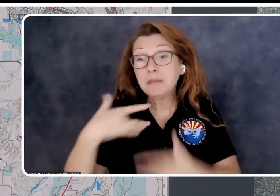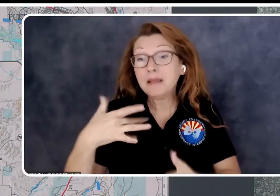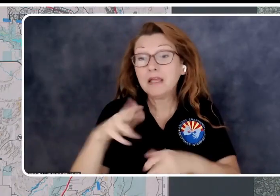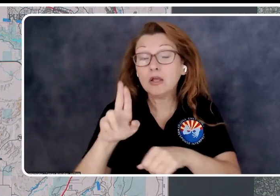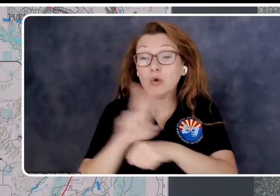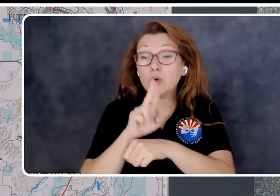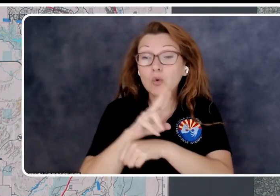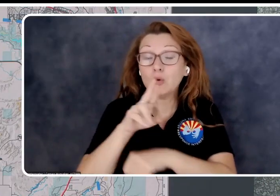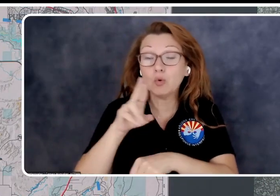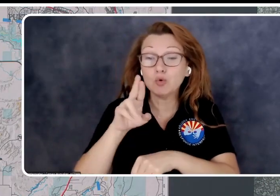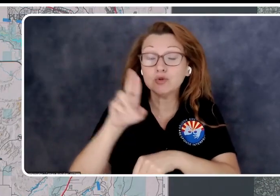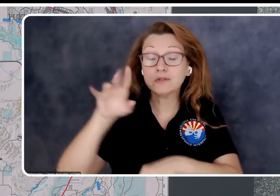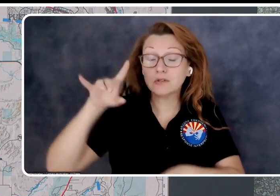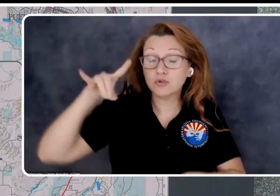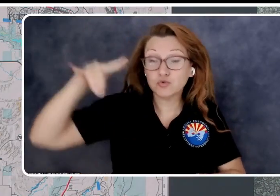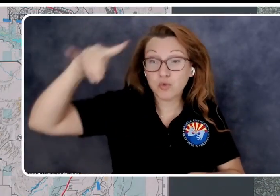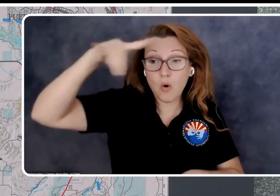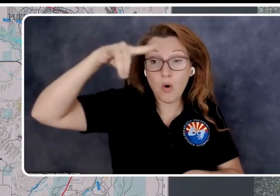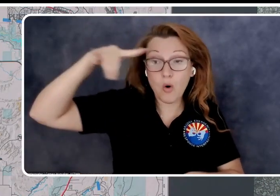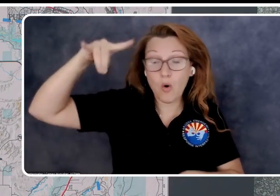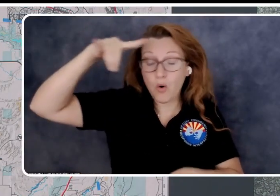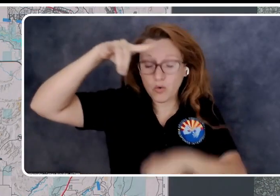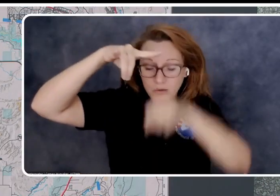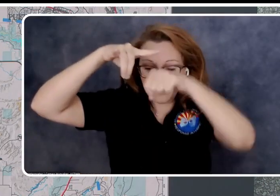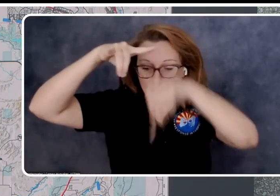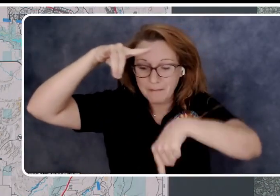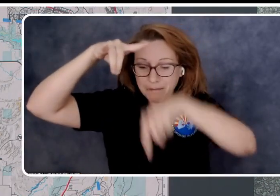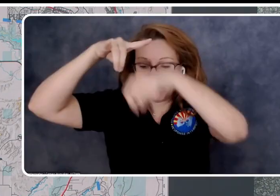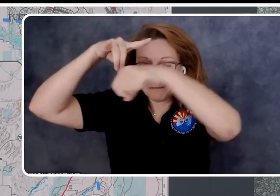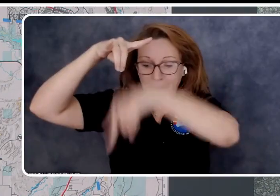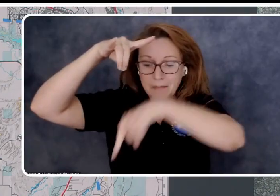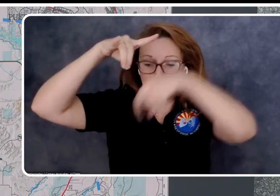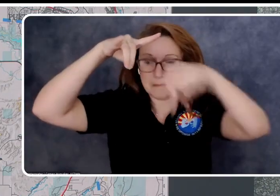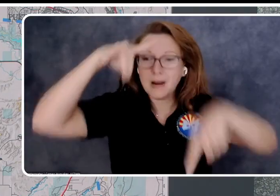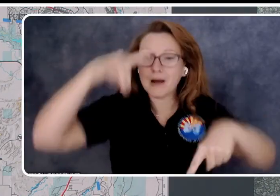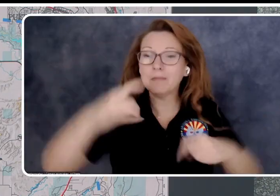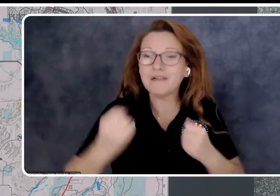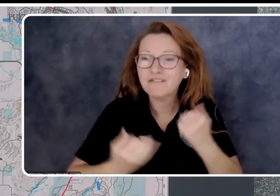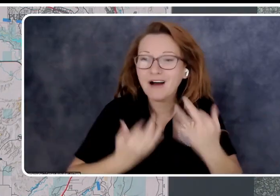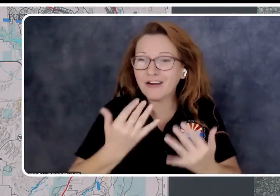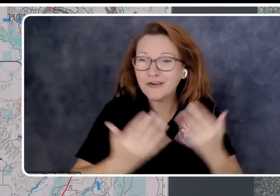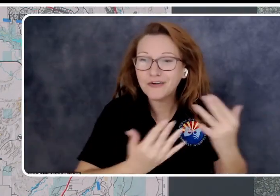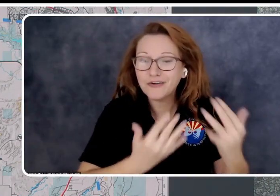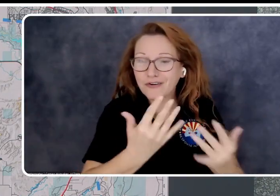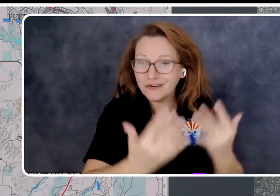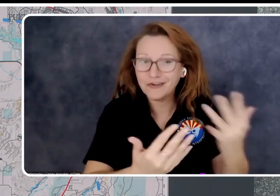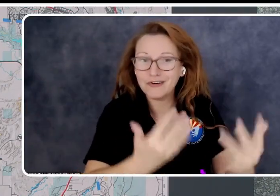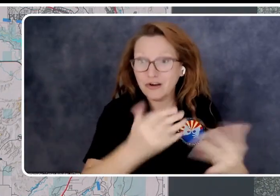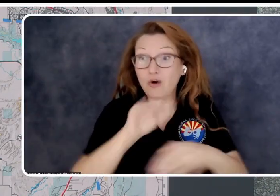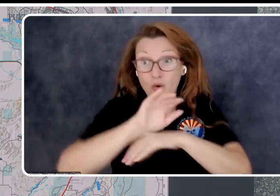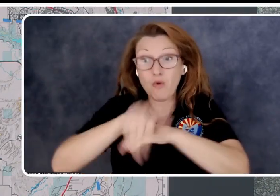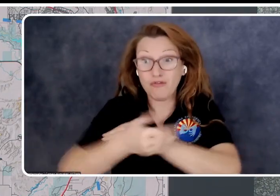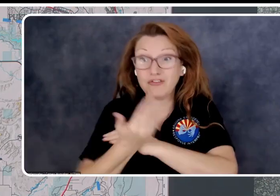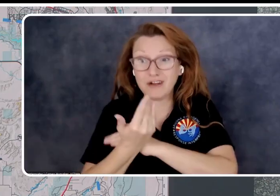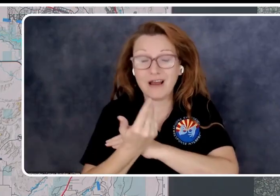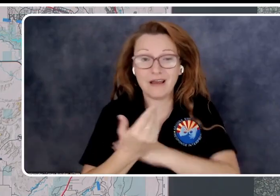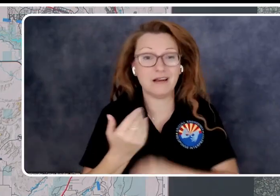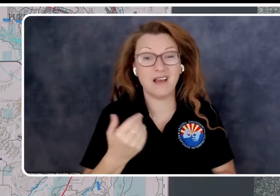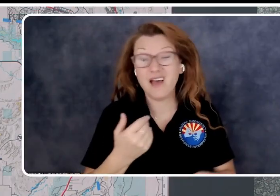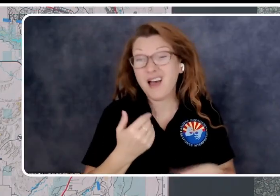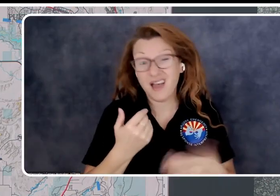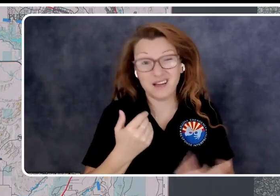at night. And so that's just a slow, methodical process. We don't want to rush that. And it's a lot of intense work by people